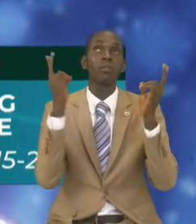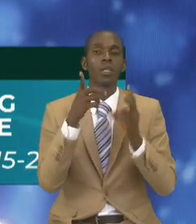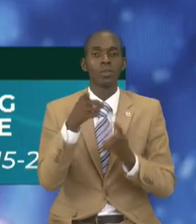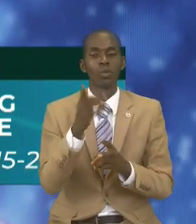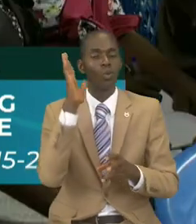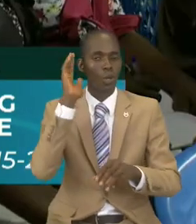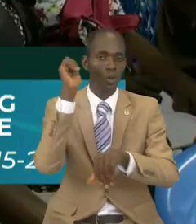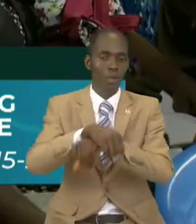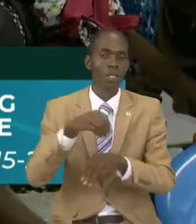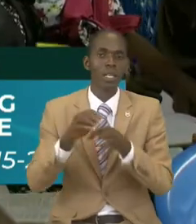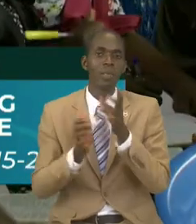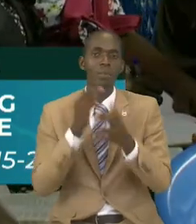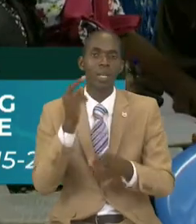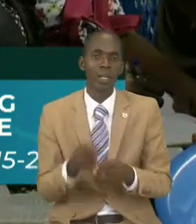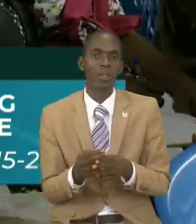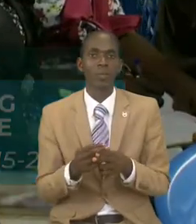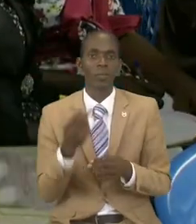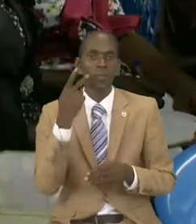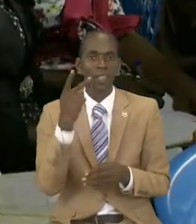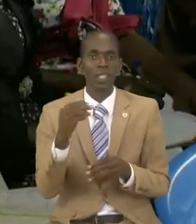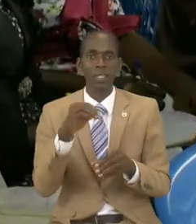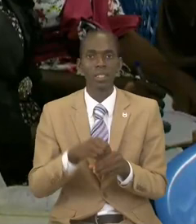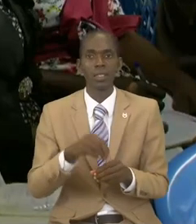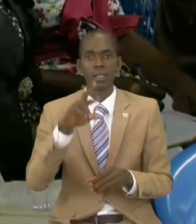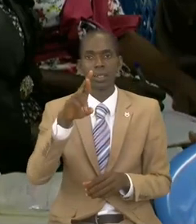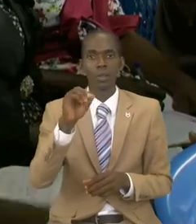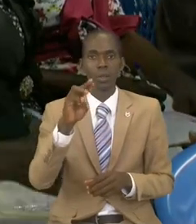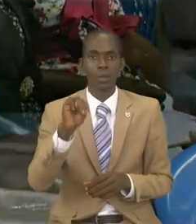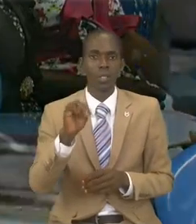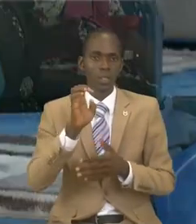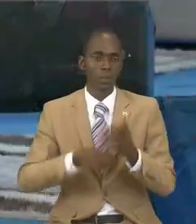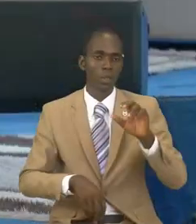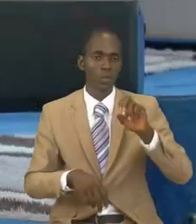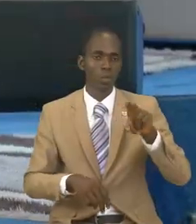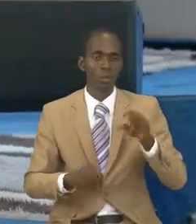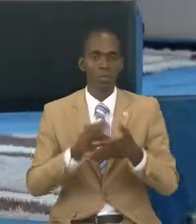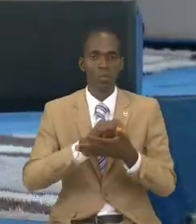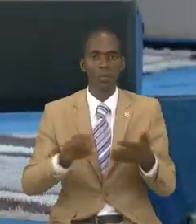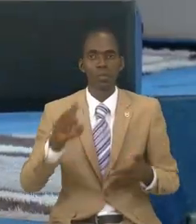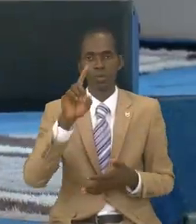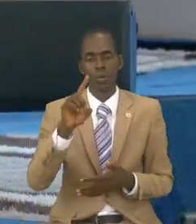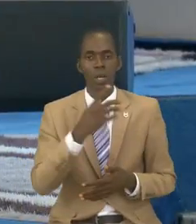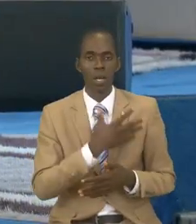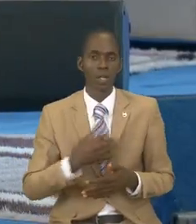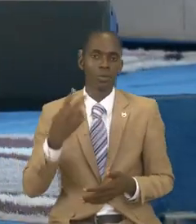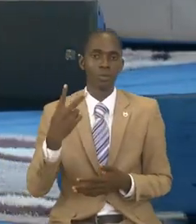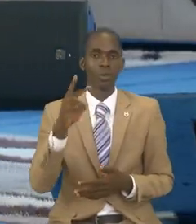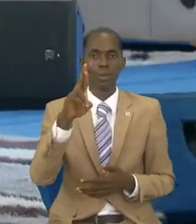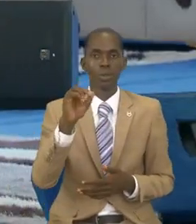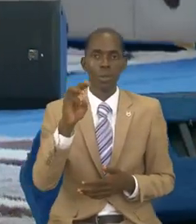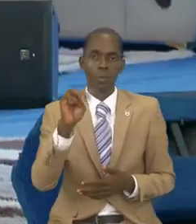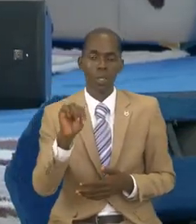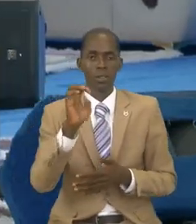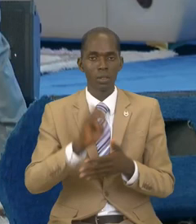in Jesus' name. We're looking at Romans chapter 12, verses 1 and 2. Romans chapter